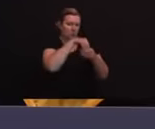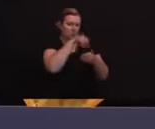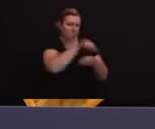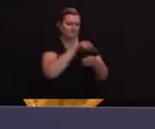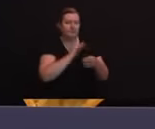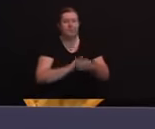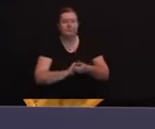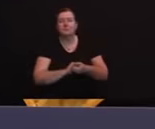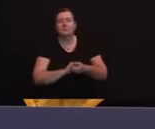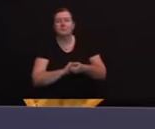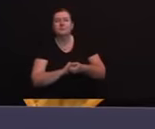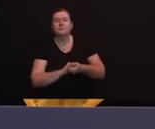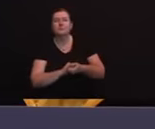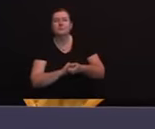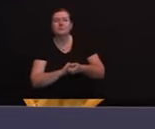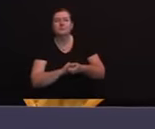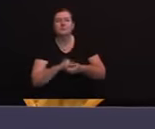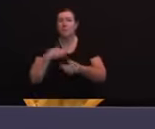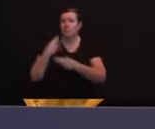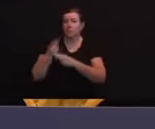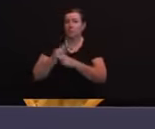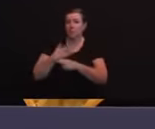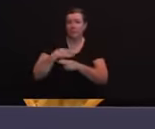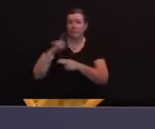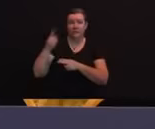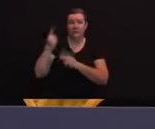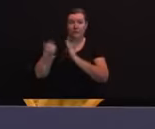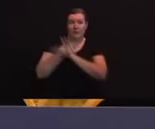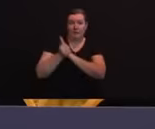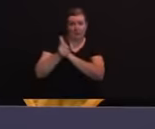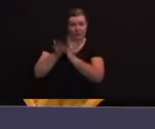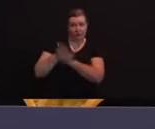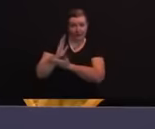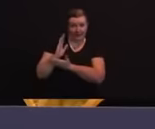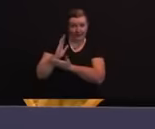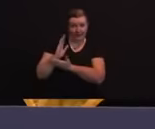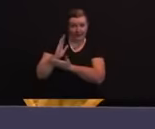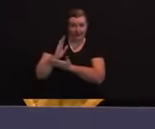I'll use my First Amendment right to say that I don't agree with the First Amendment argument on movies, but